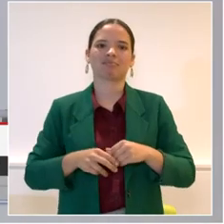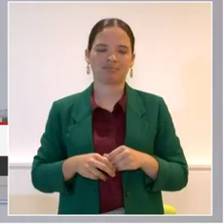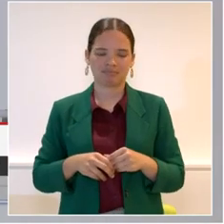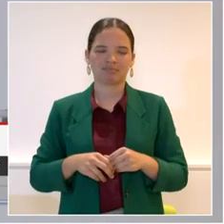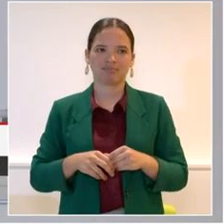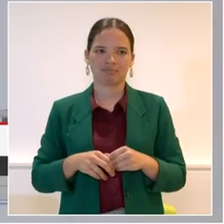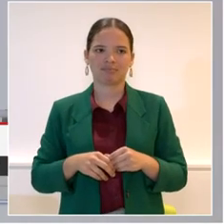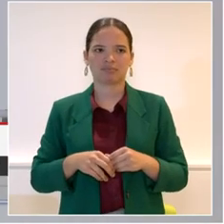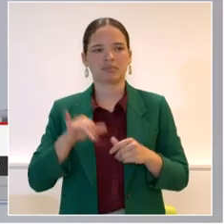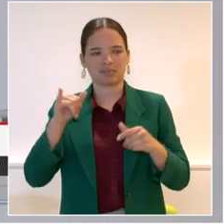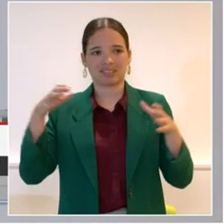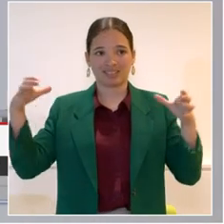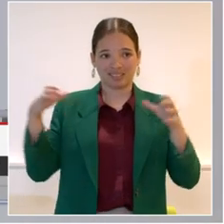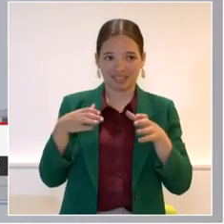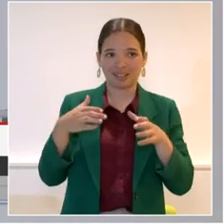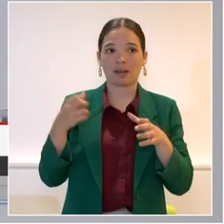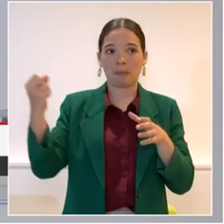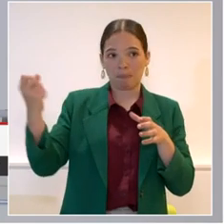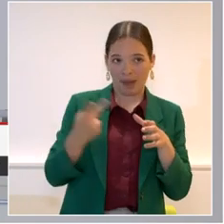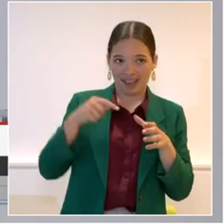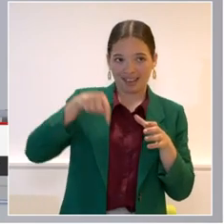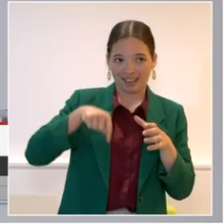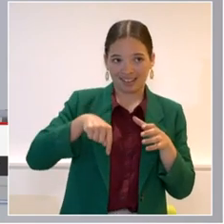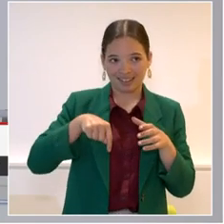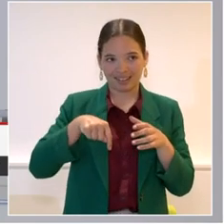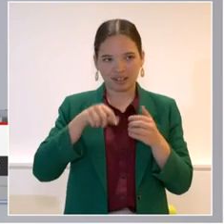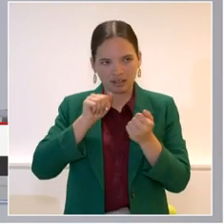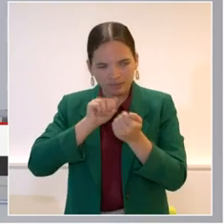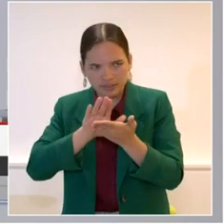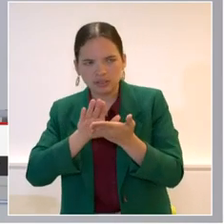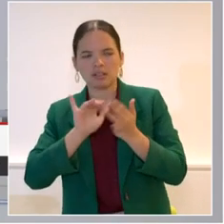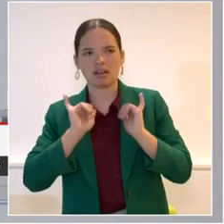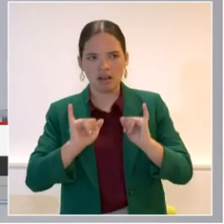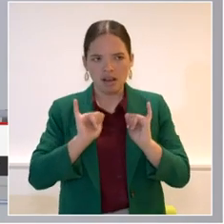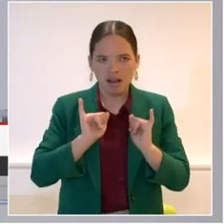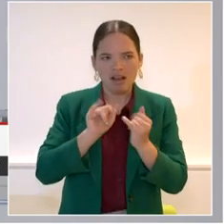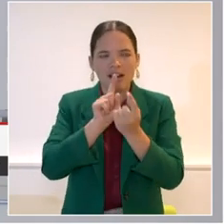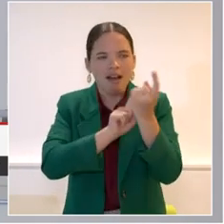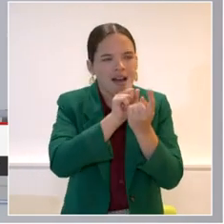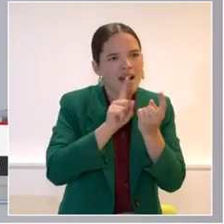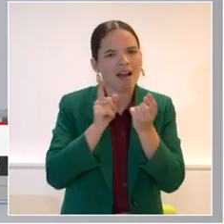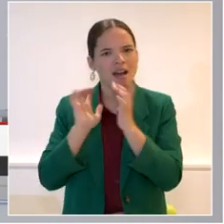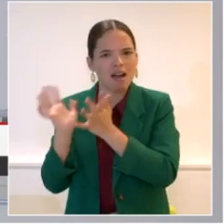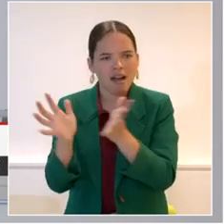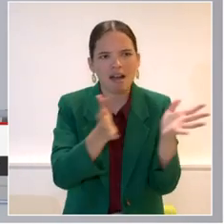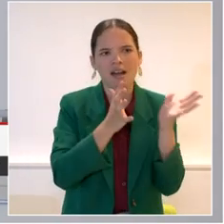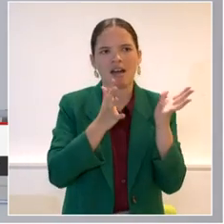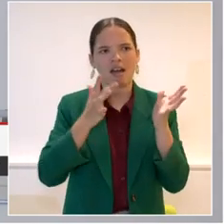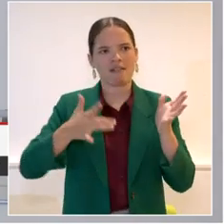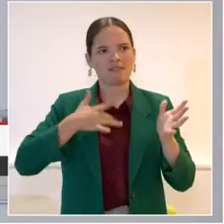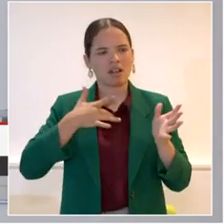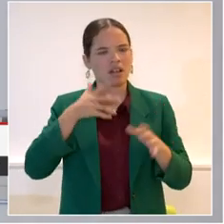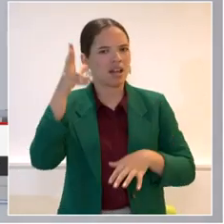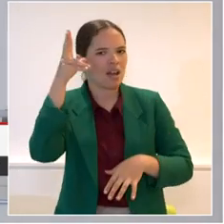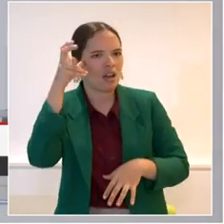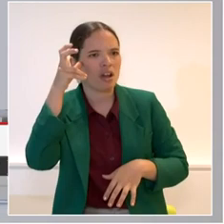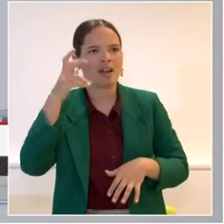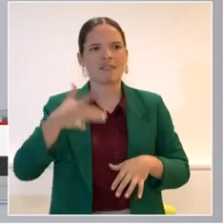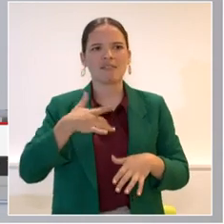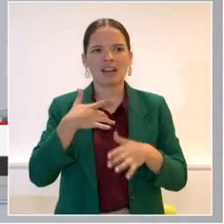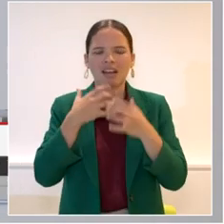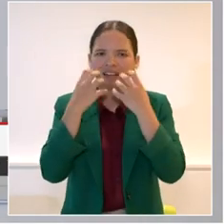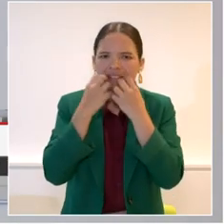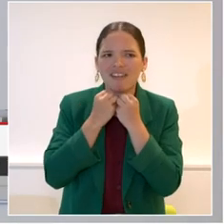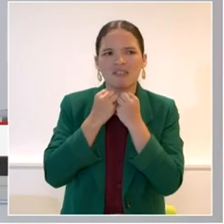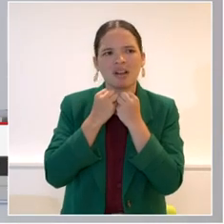space and talk with people face to face and feel heard and feel valued is critical to ensuring we continue our mission to serving